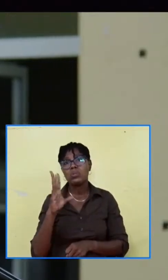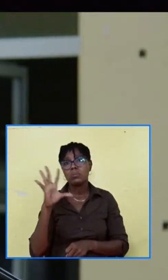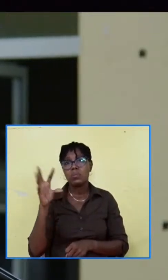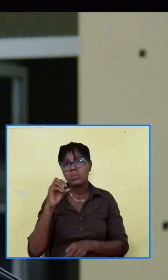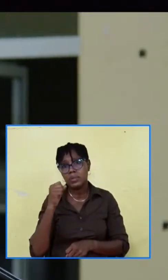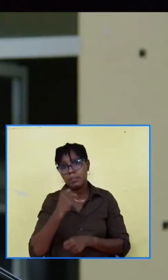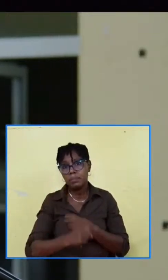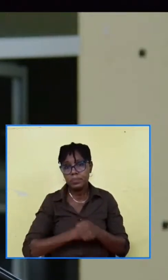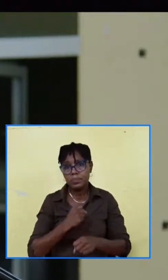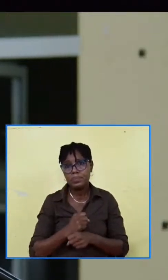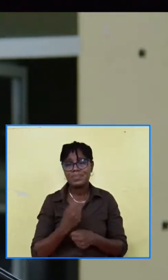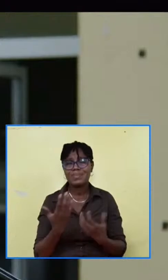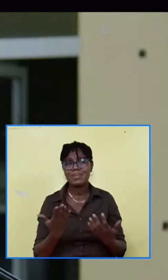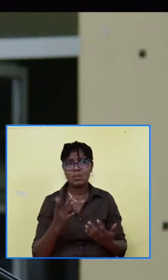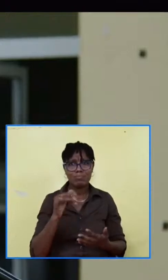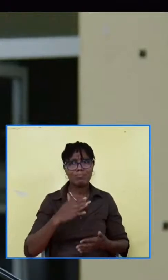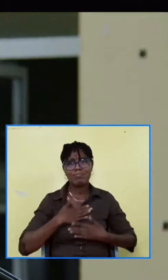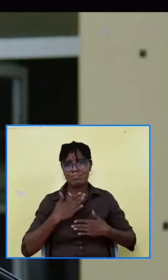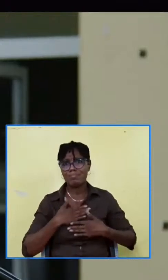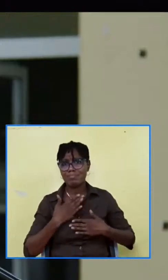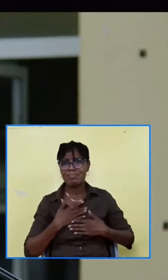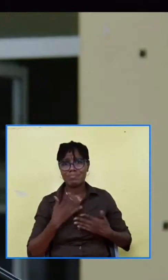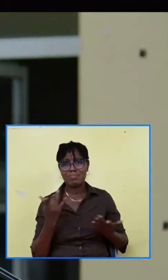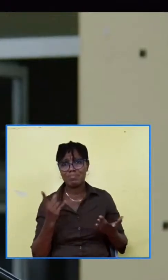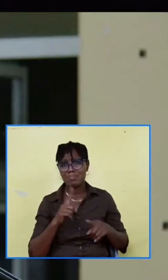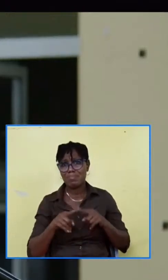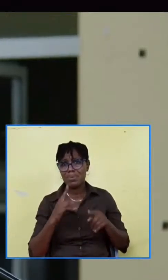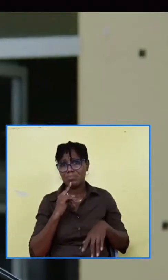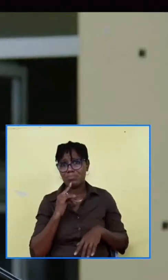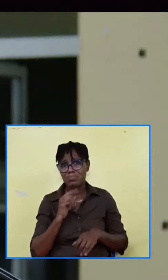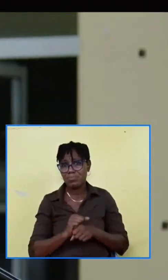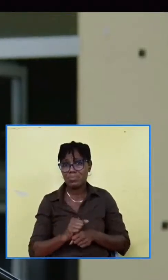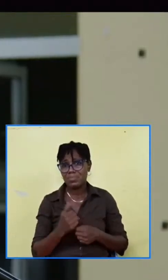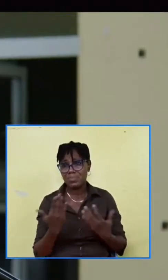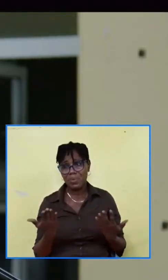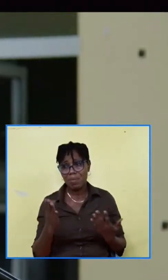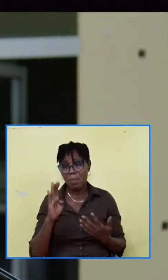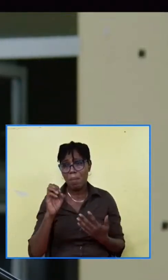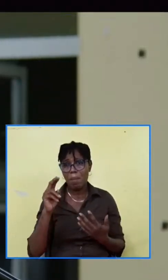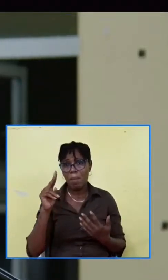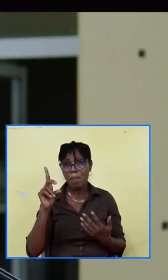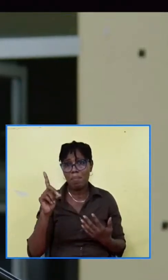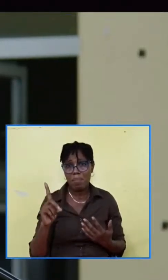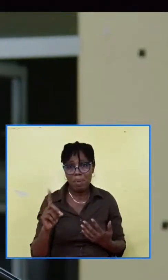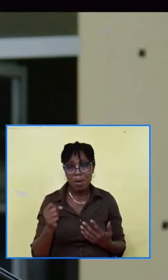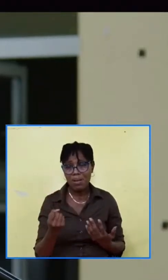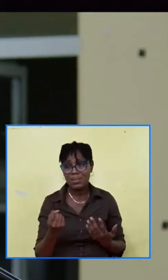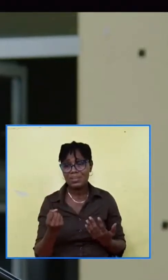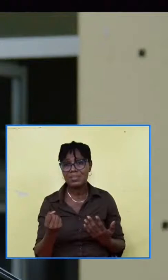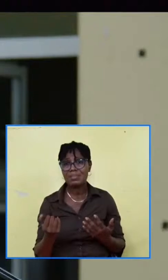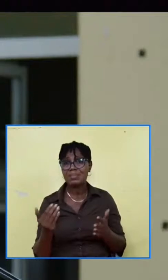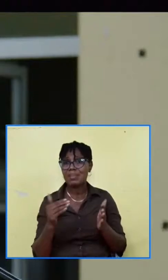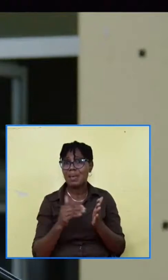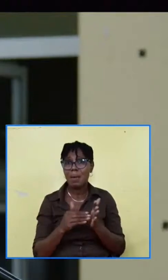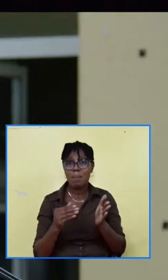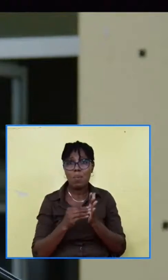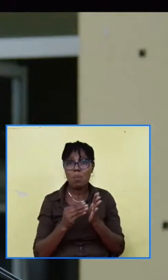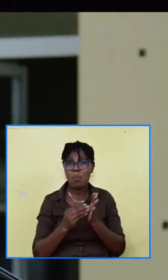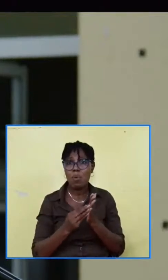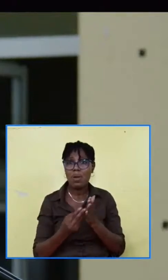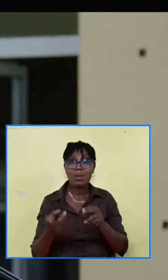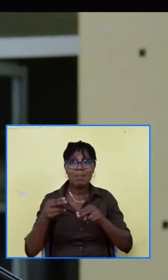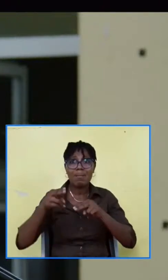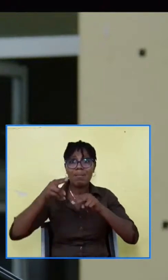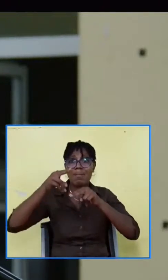whatever it was. But the reality is, if you have these bonds that are rolling off all the time, we're currently in a